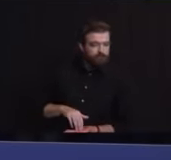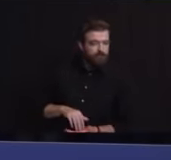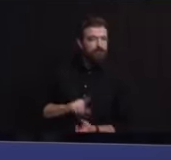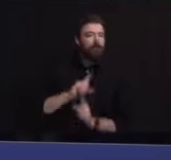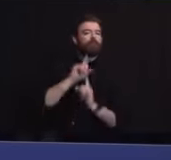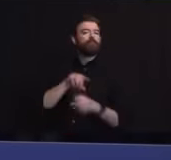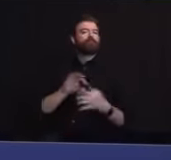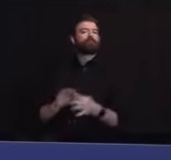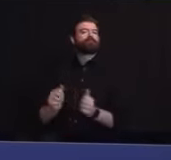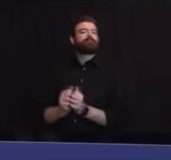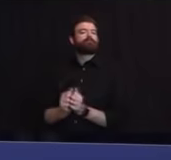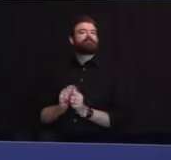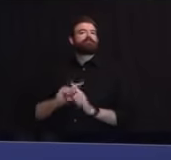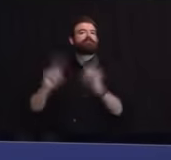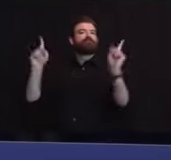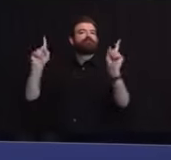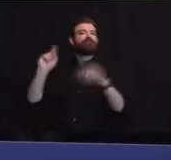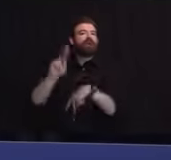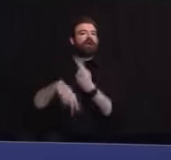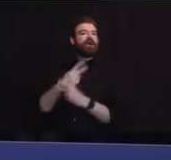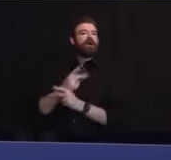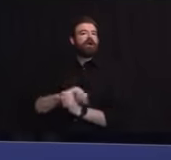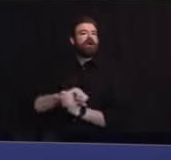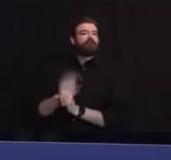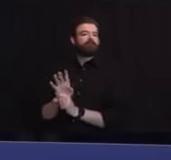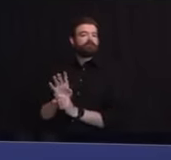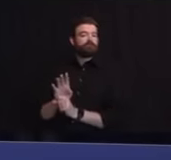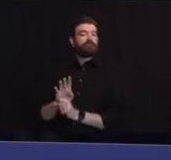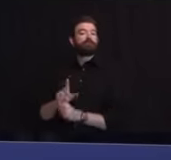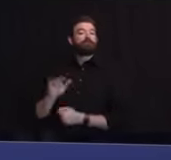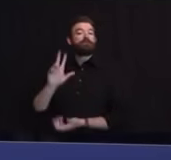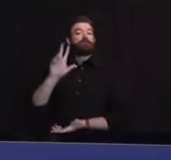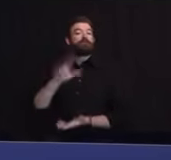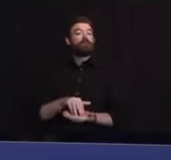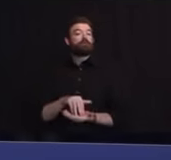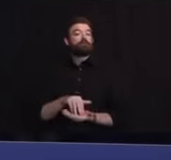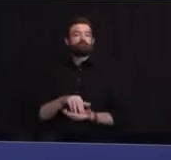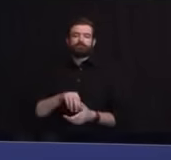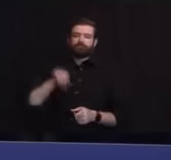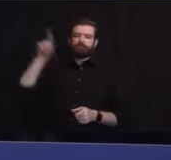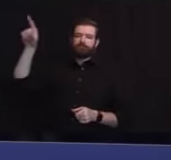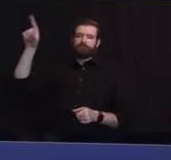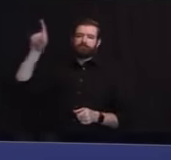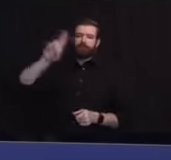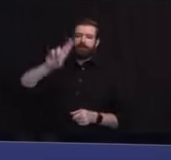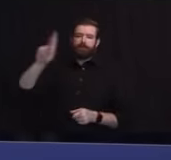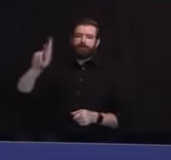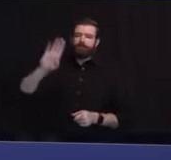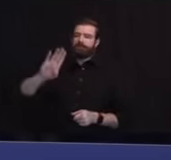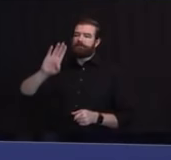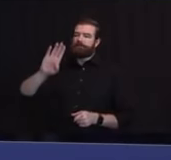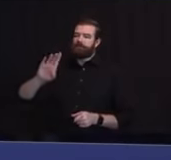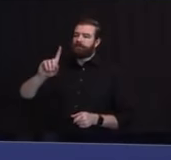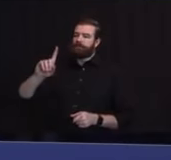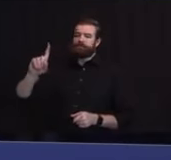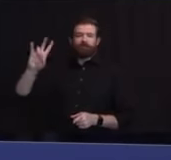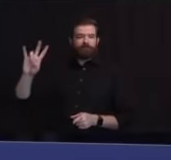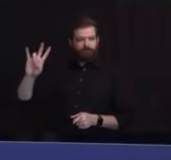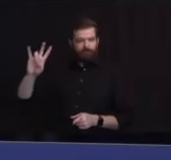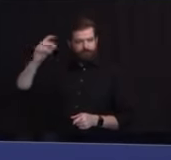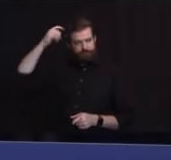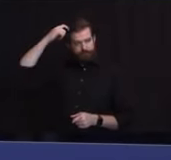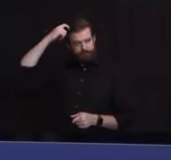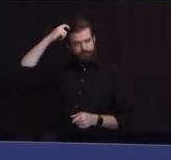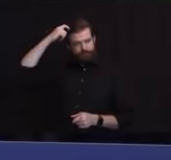2,901 of these reports are the UK variant B117. Additionally, we're reporting